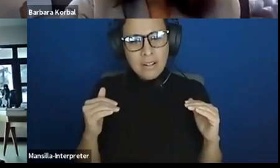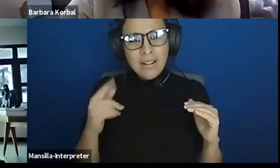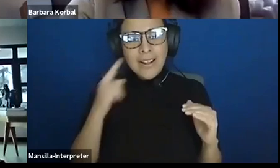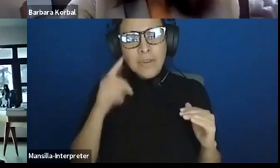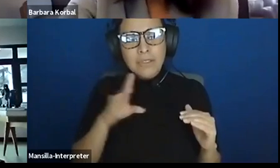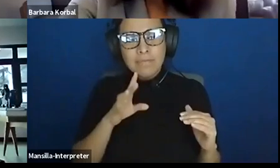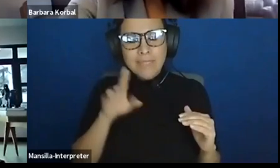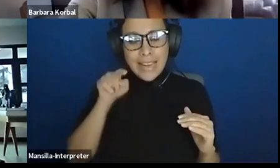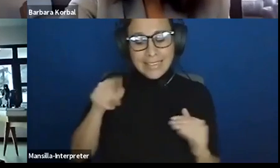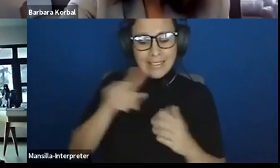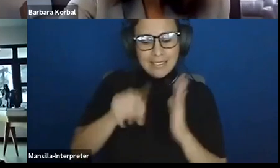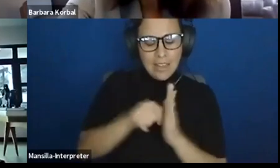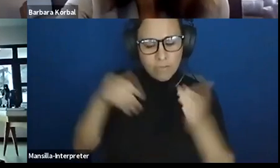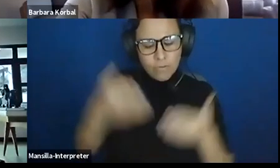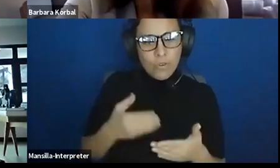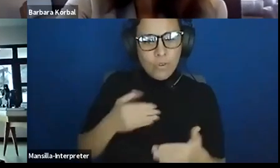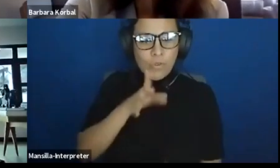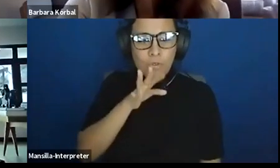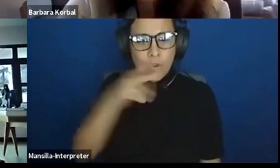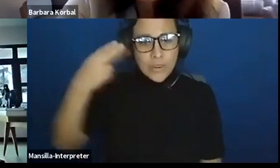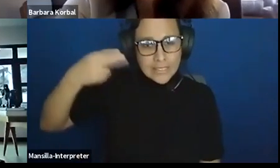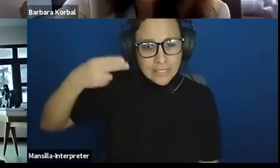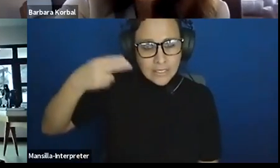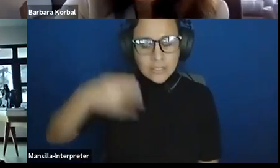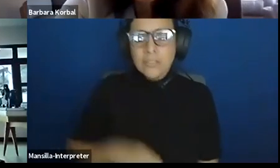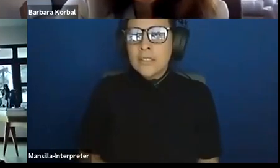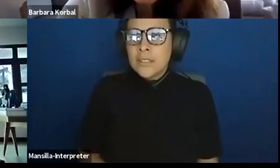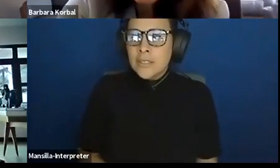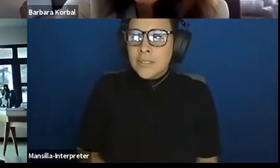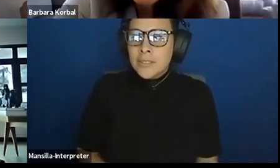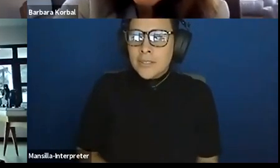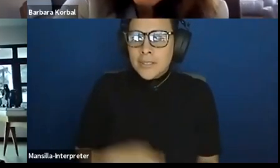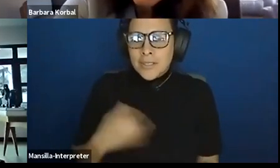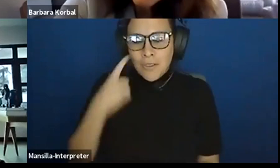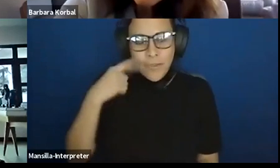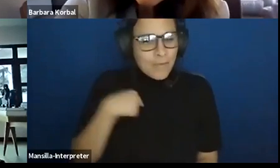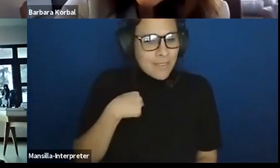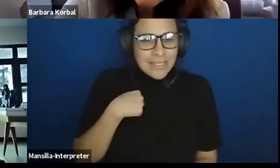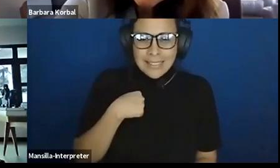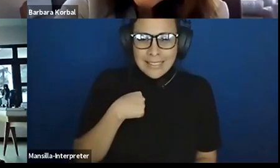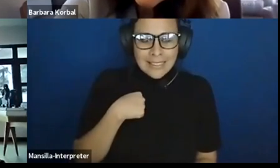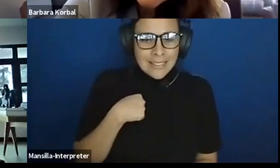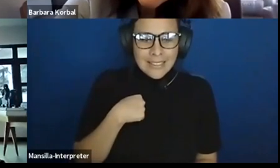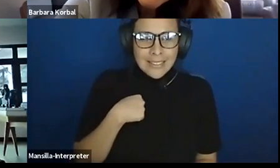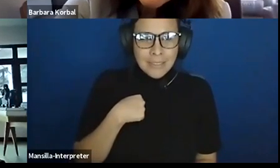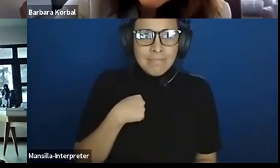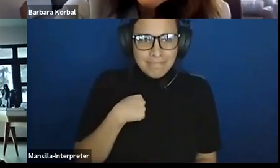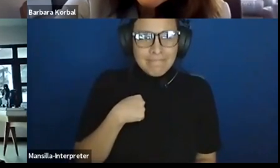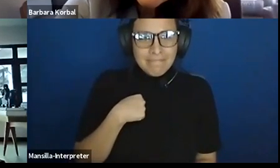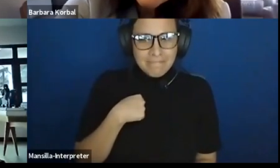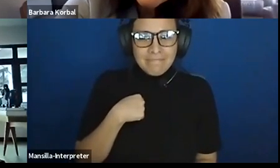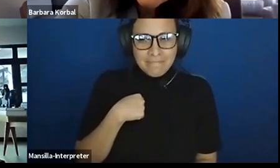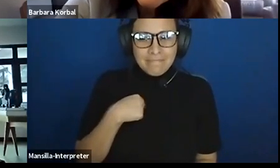history that in were there. So for me, it's definitely influenced